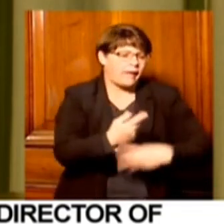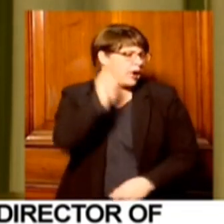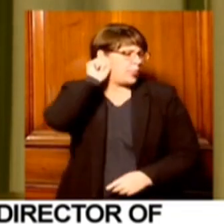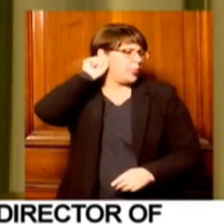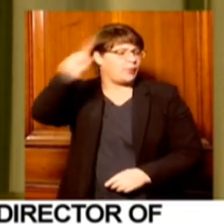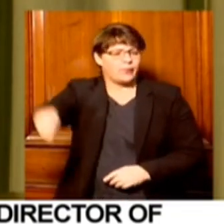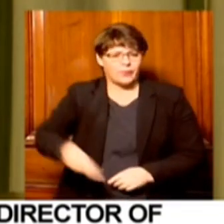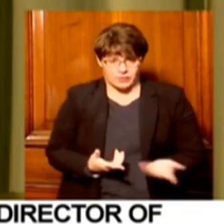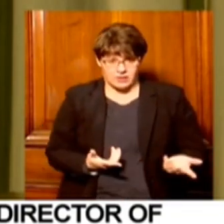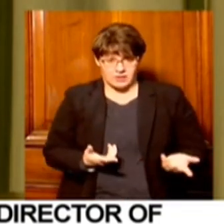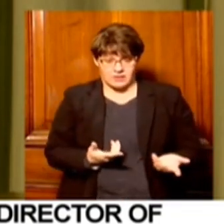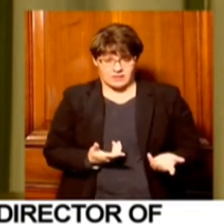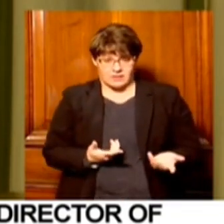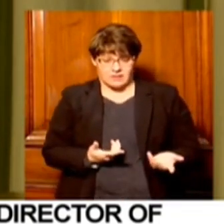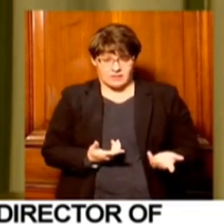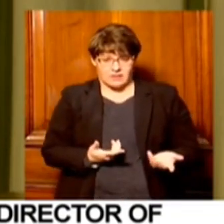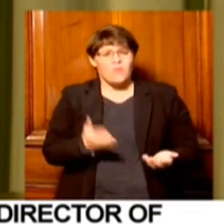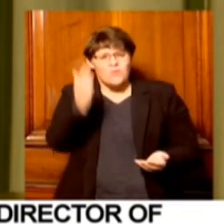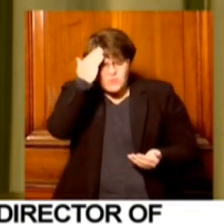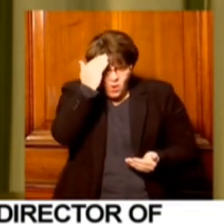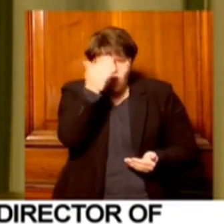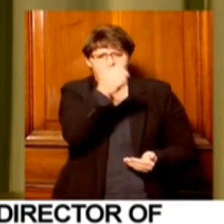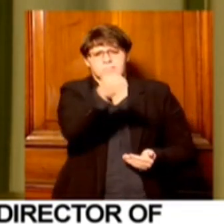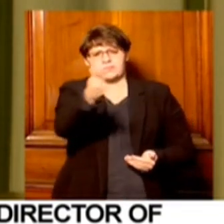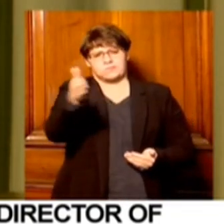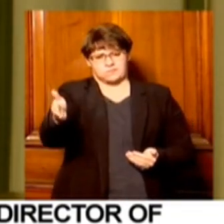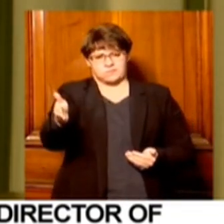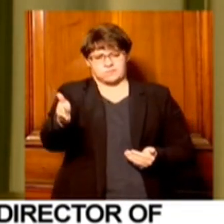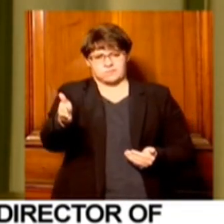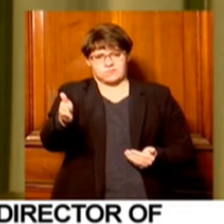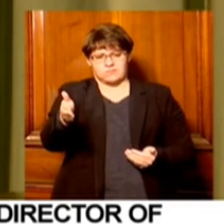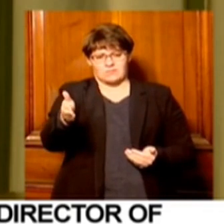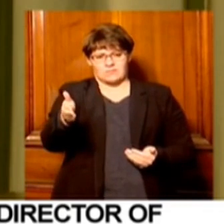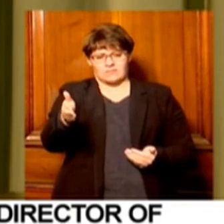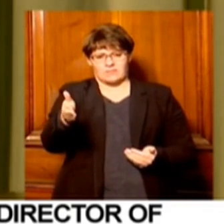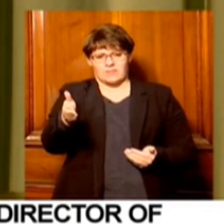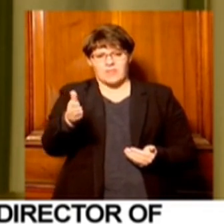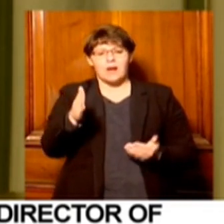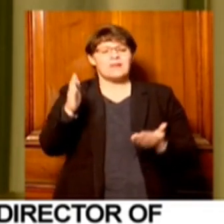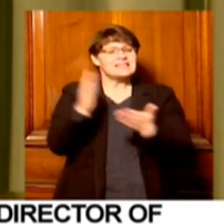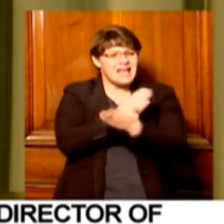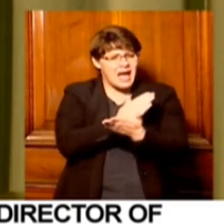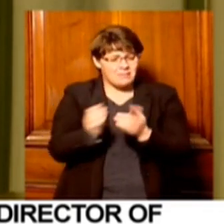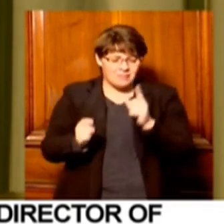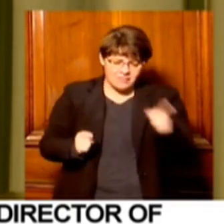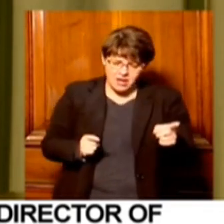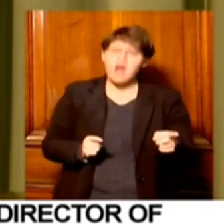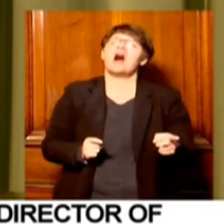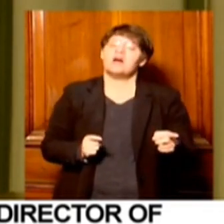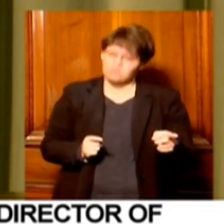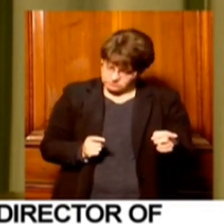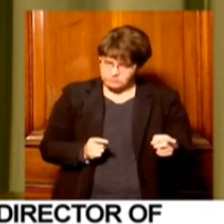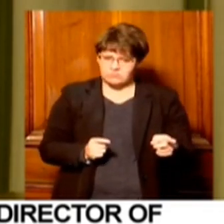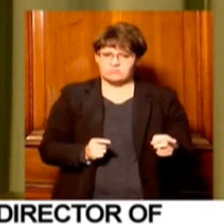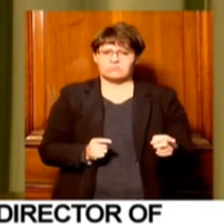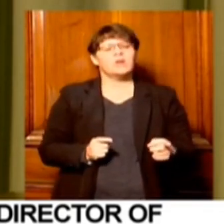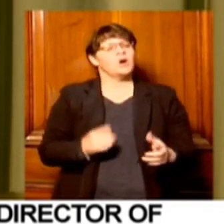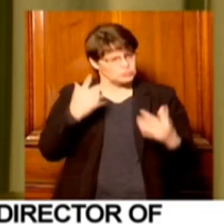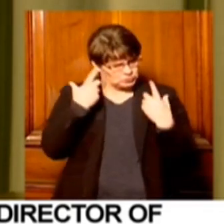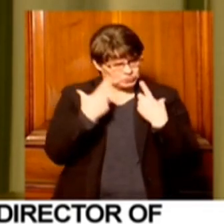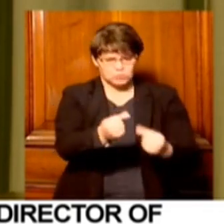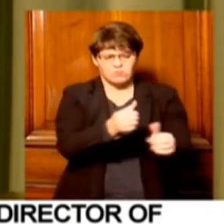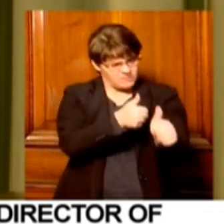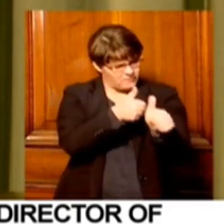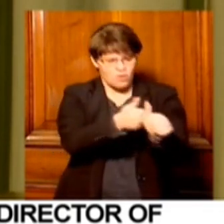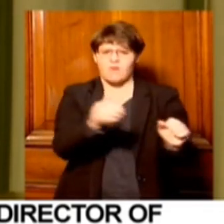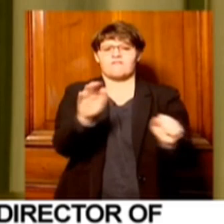and all of that. But in this instance, there are those who have carried, the torch and ensuring